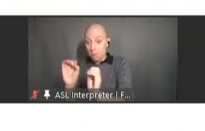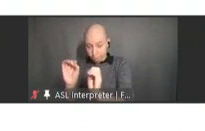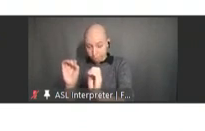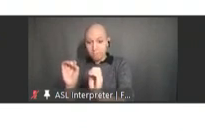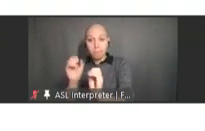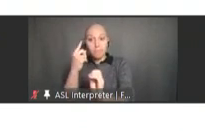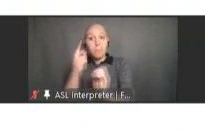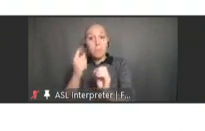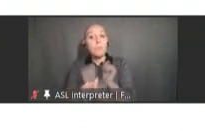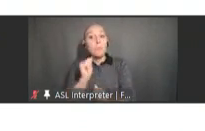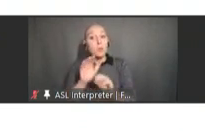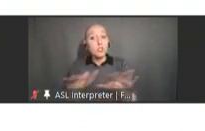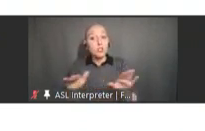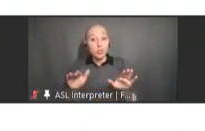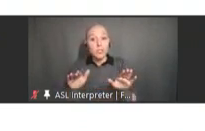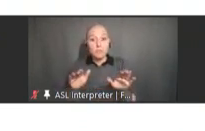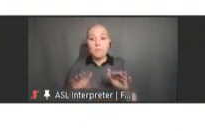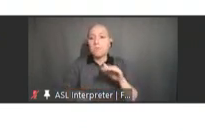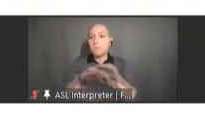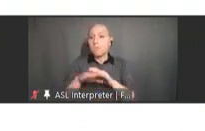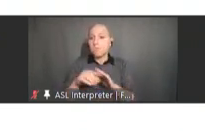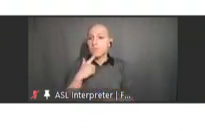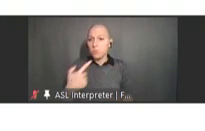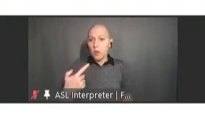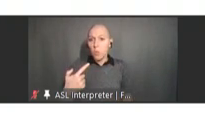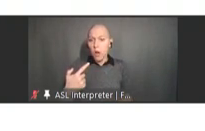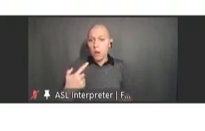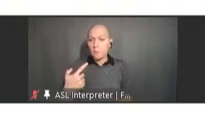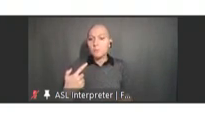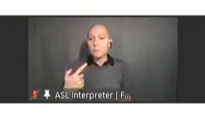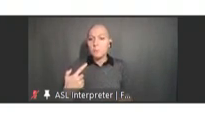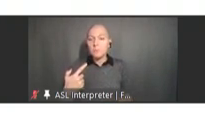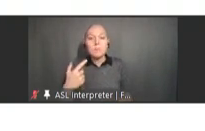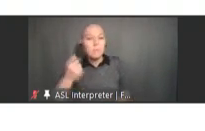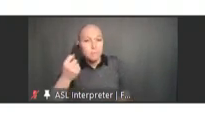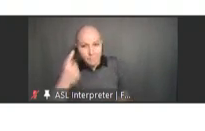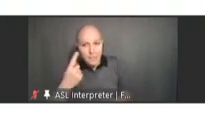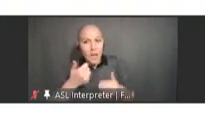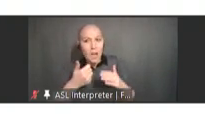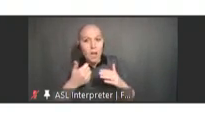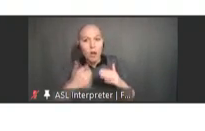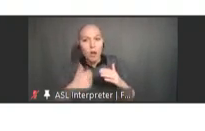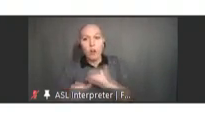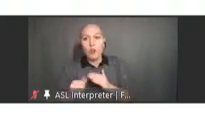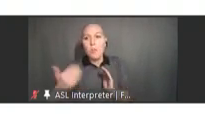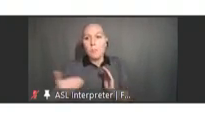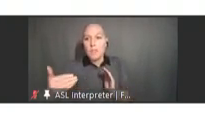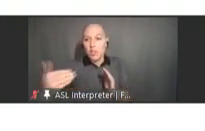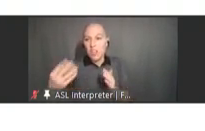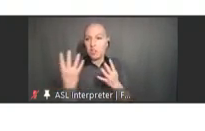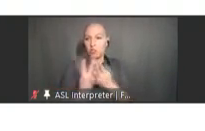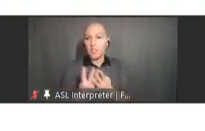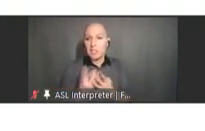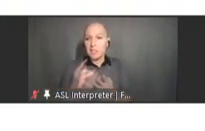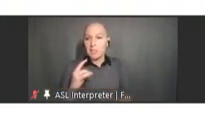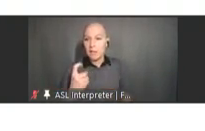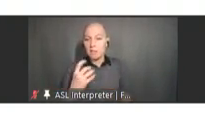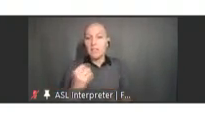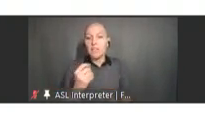Medicaid who are up to age 21. And this is under the early and periodic screening, diagnostic, and treatment